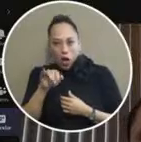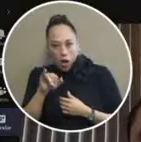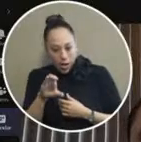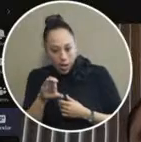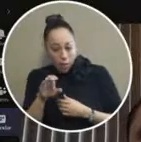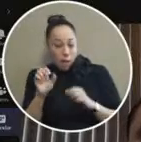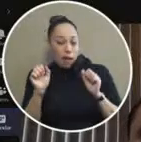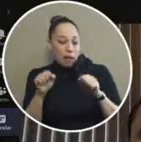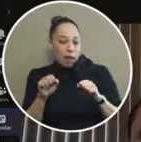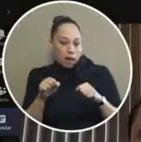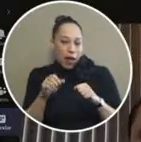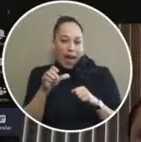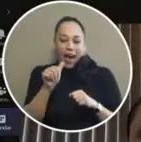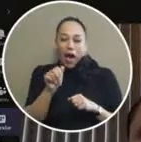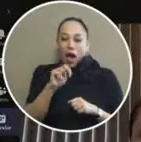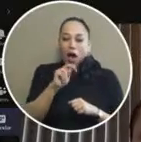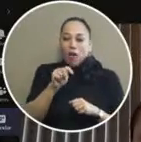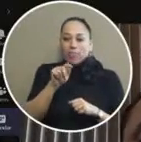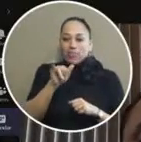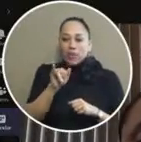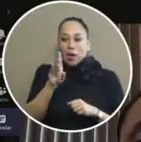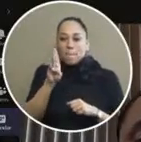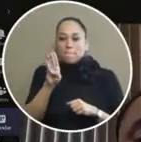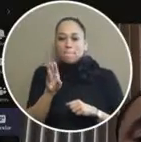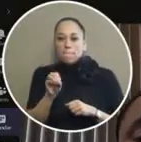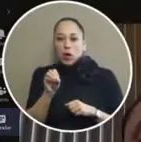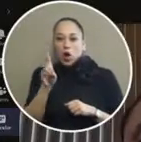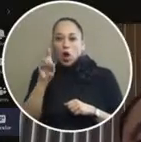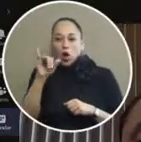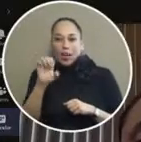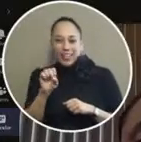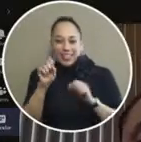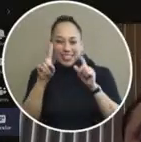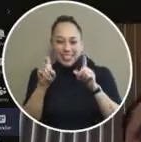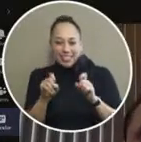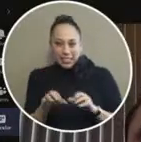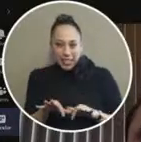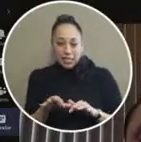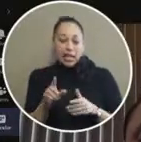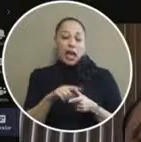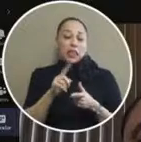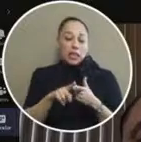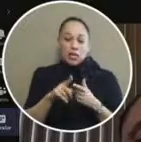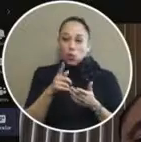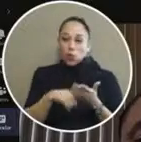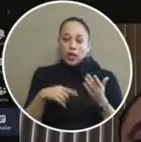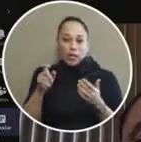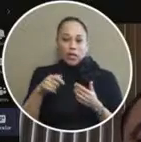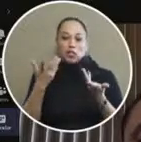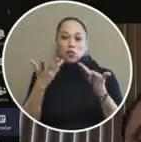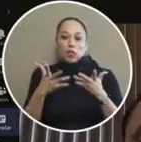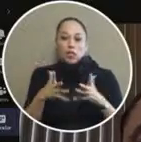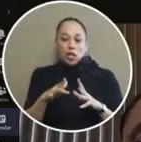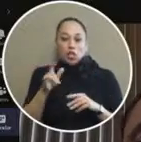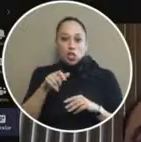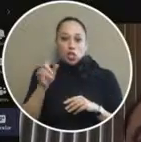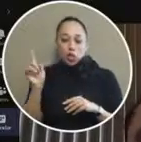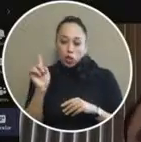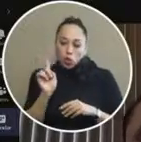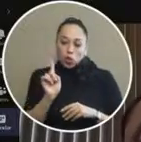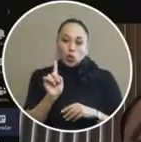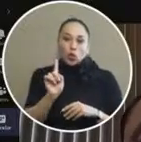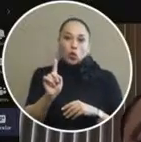a positive antibody test with IgM, then what needs to be done is that you need to go and get